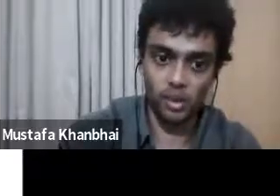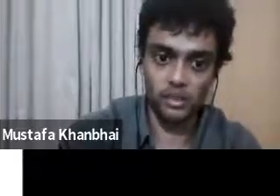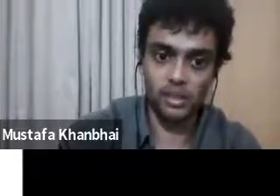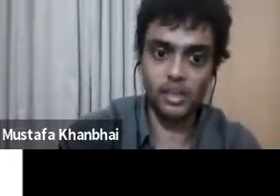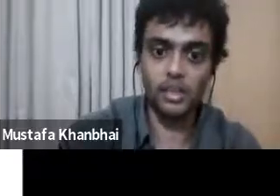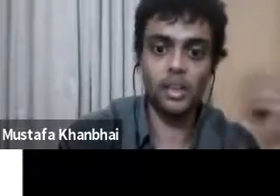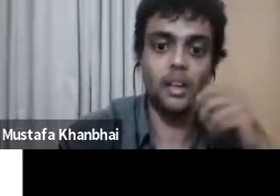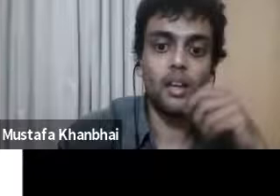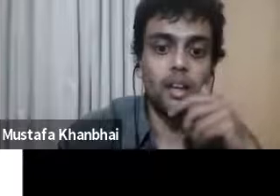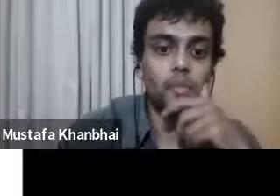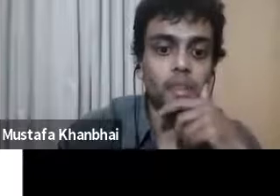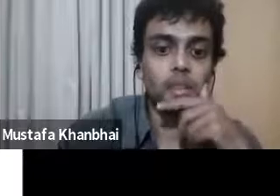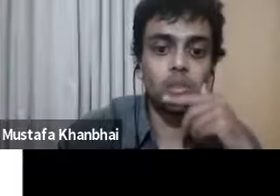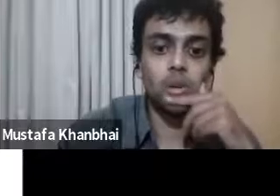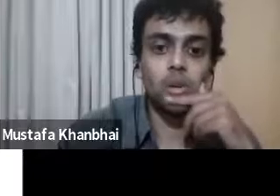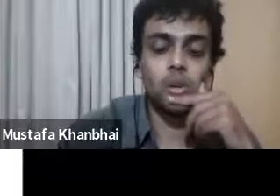and bodies.